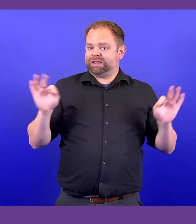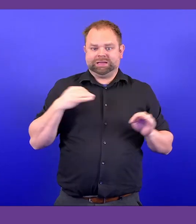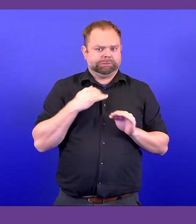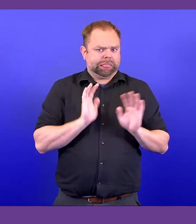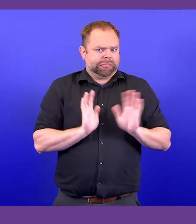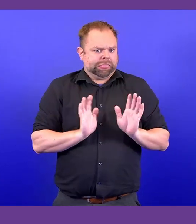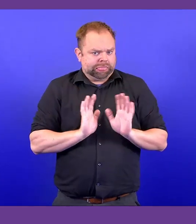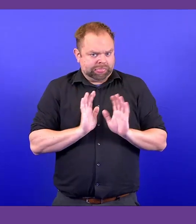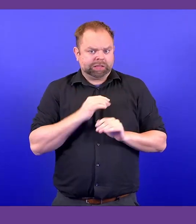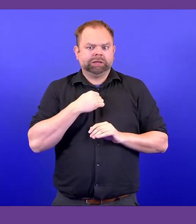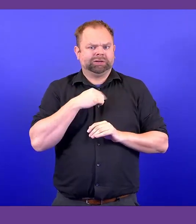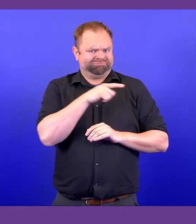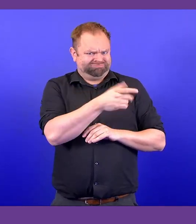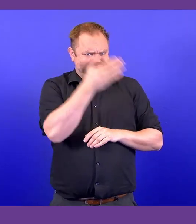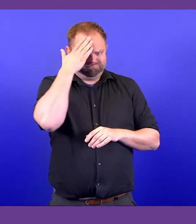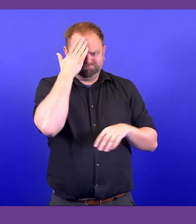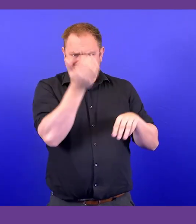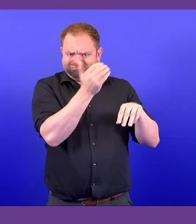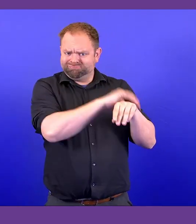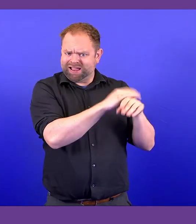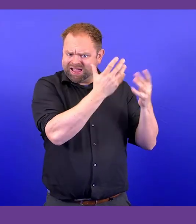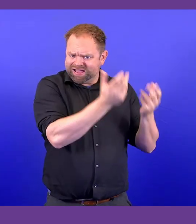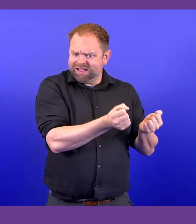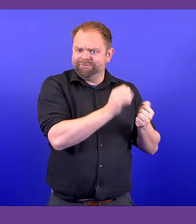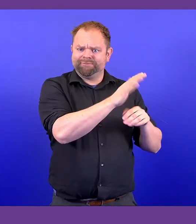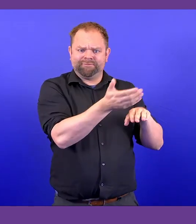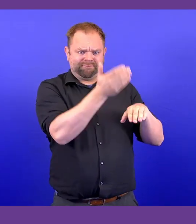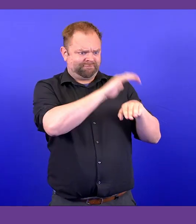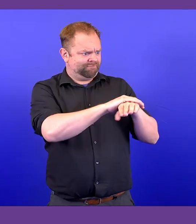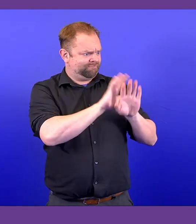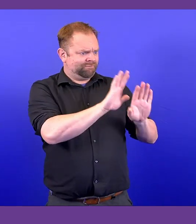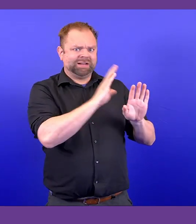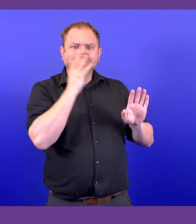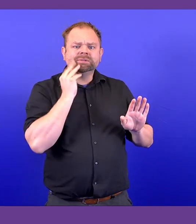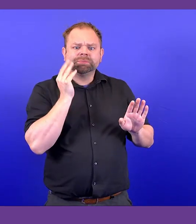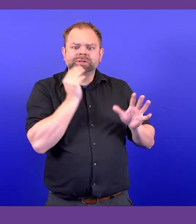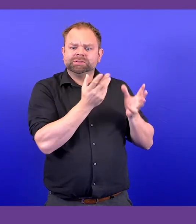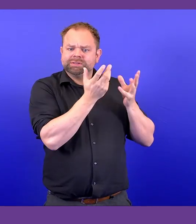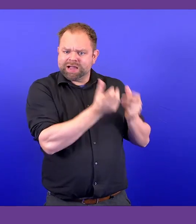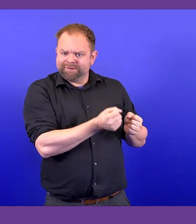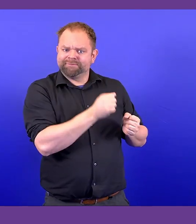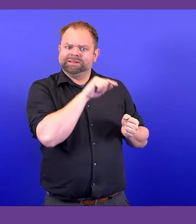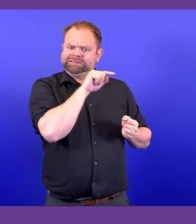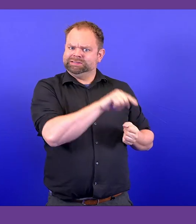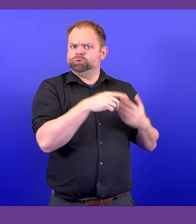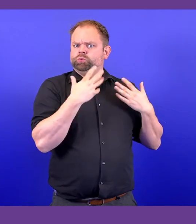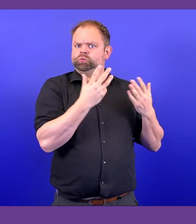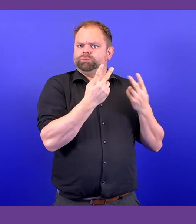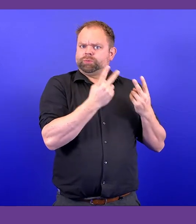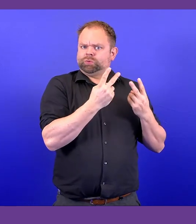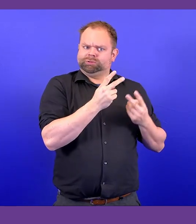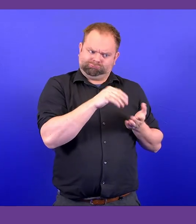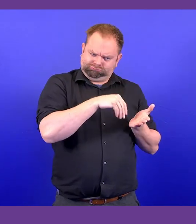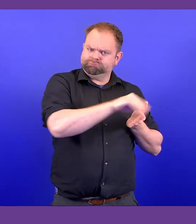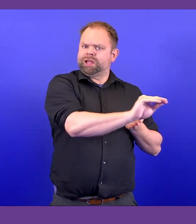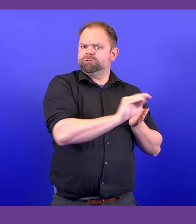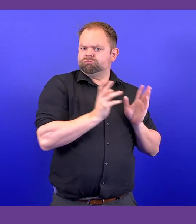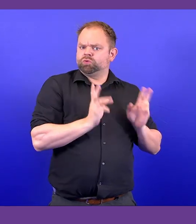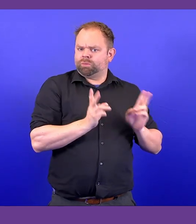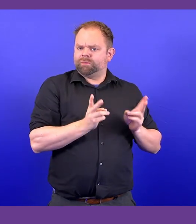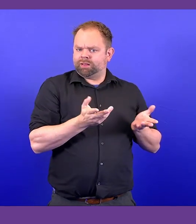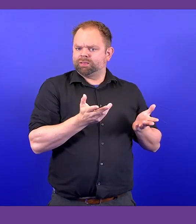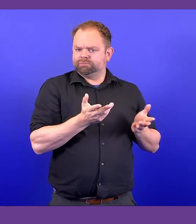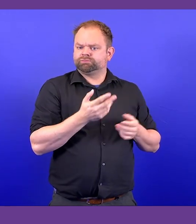you and then to Marie. What would you like to see that would involve people with disabilities more